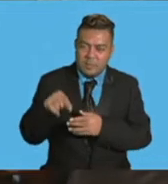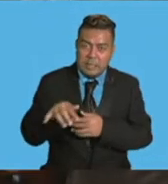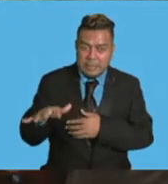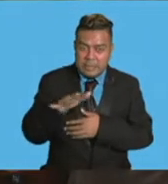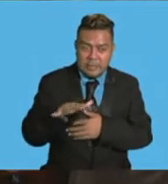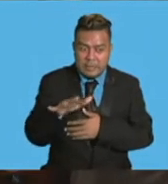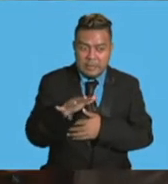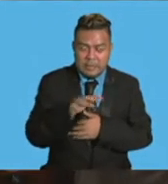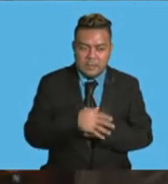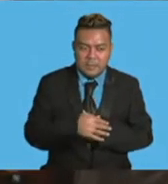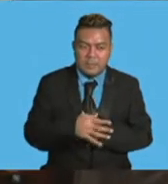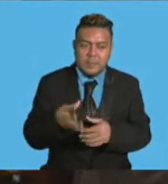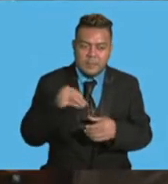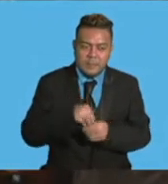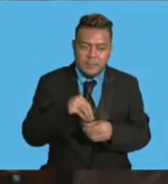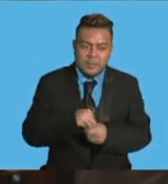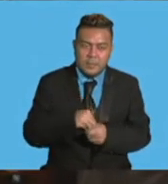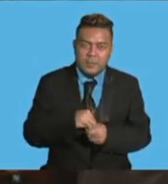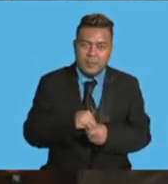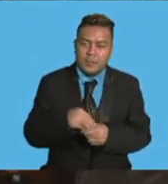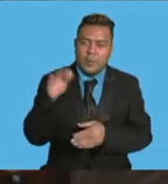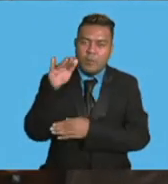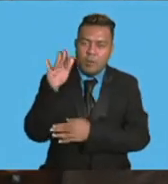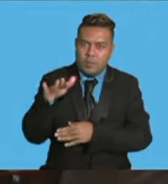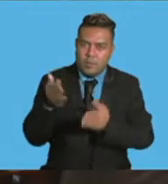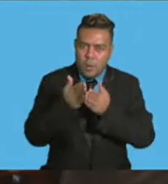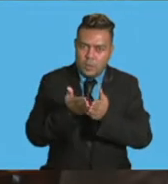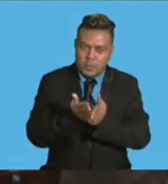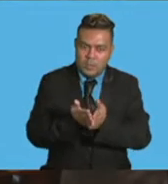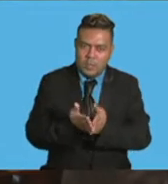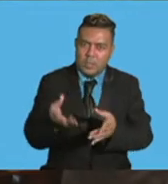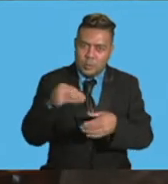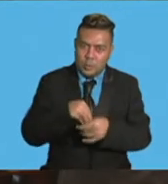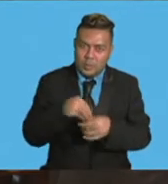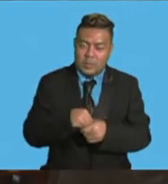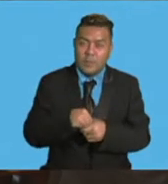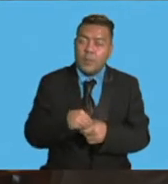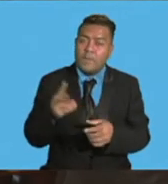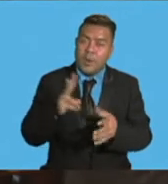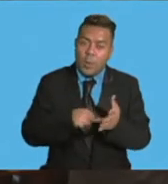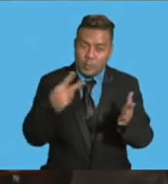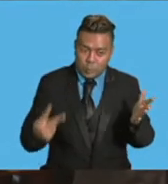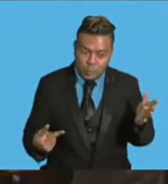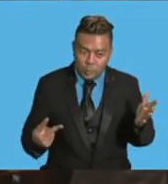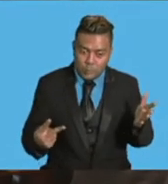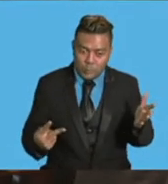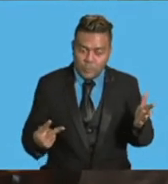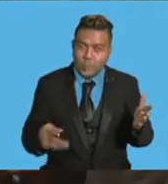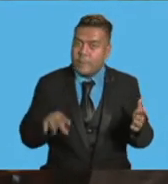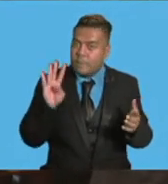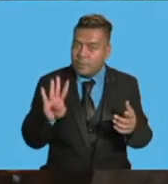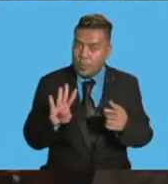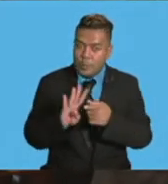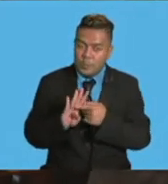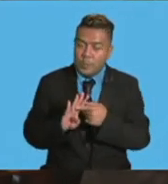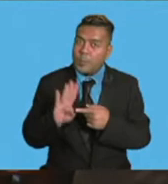areas involving foreign vessels, including vessels from Vanuatu, where we had about 4 cases, 1